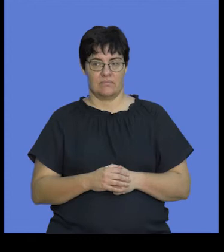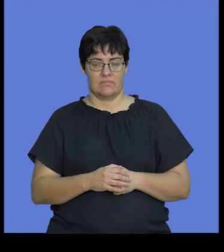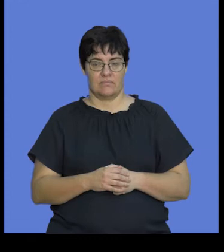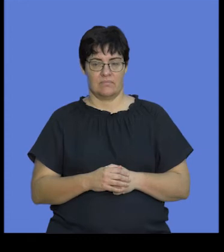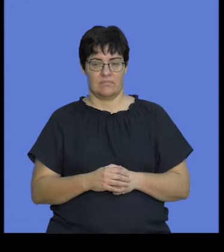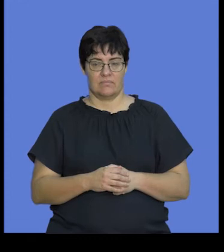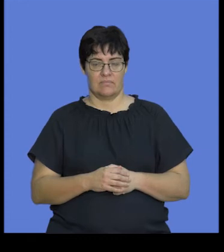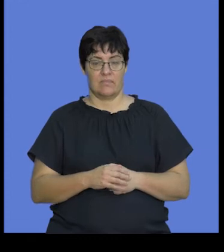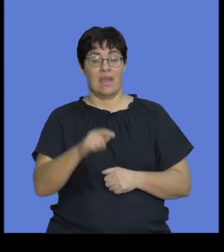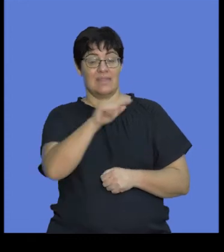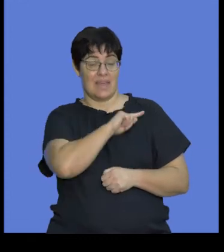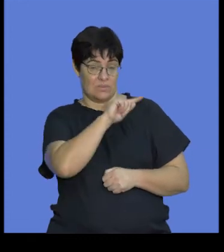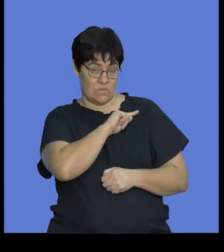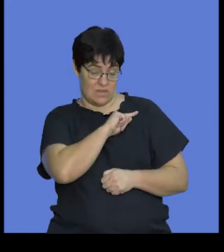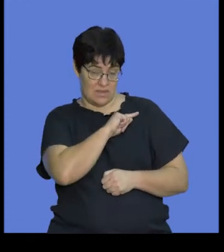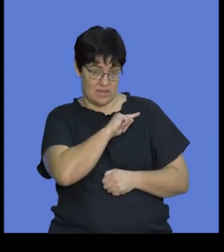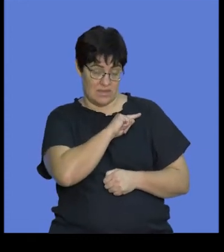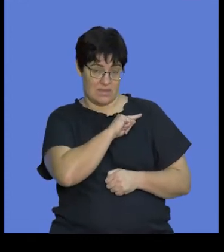Okay. Therefore,